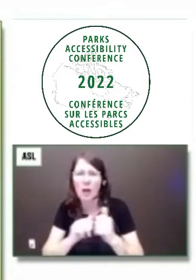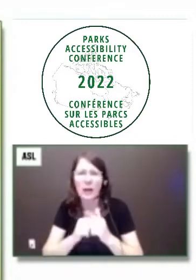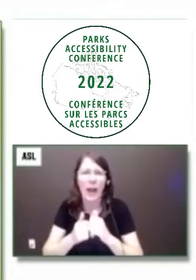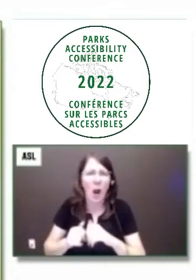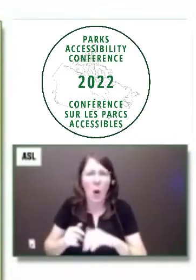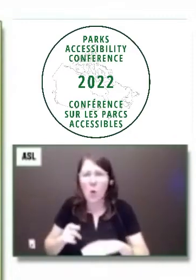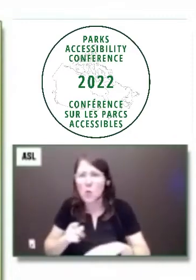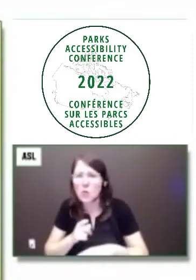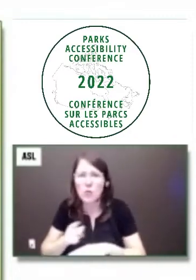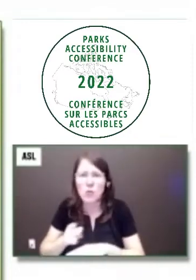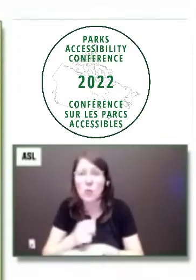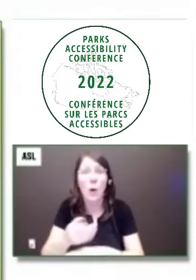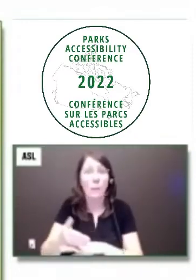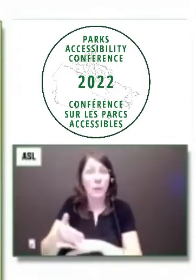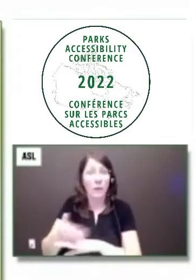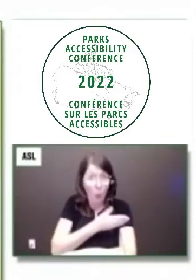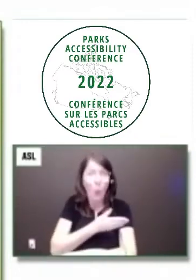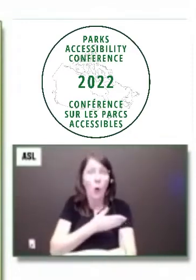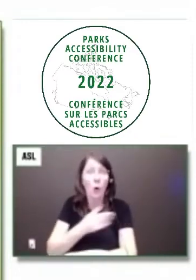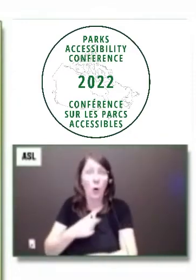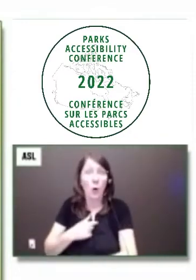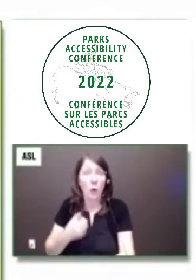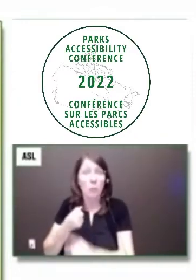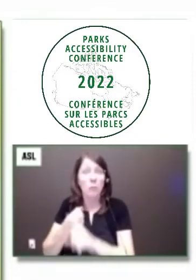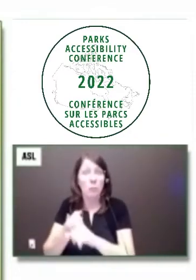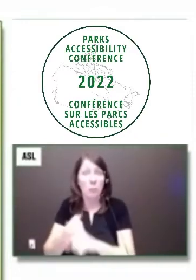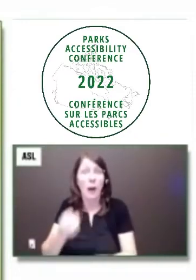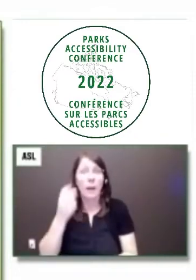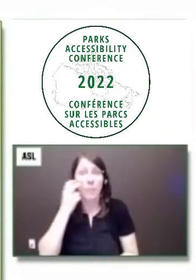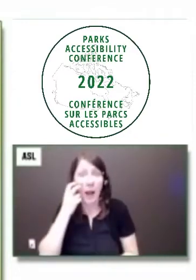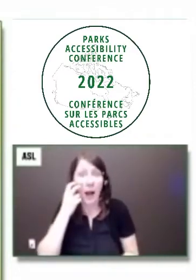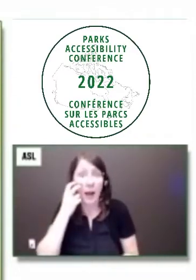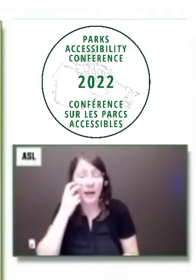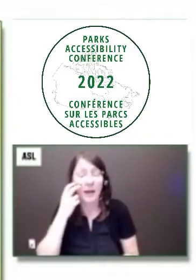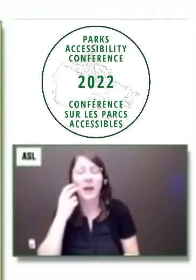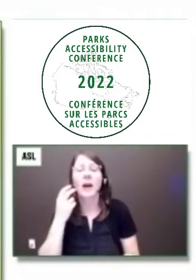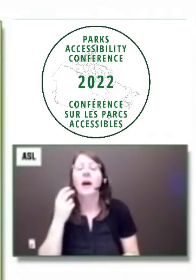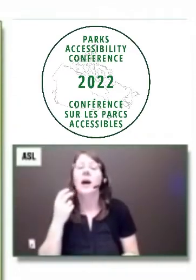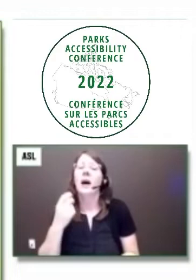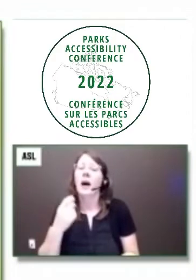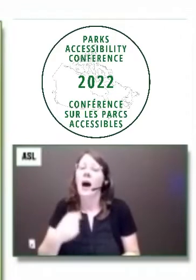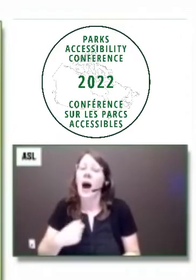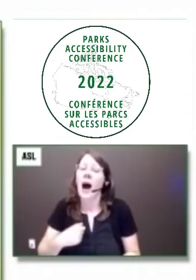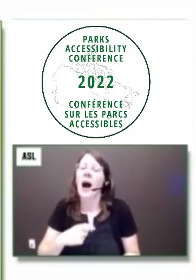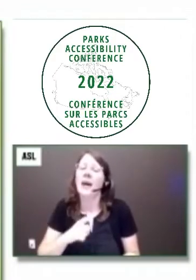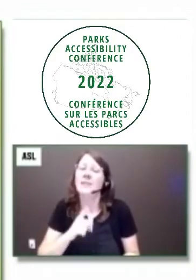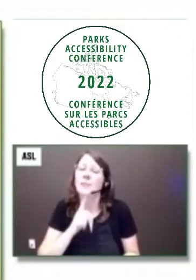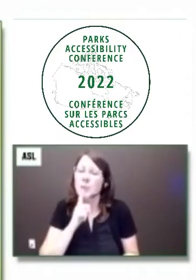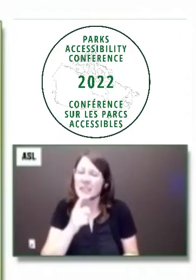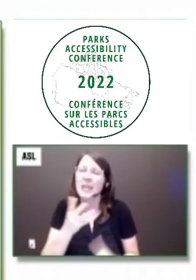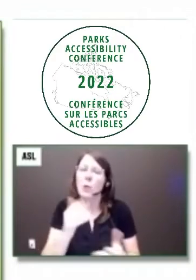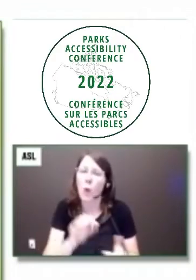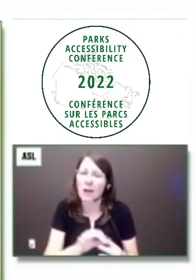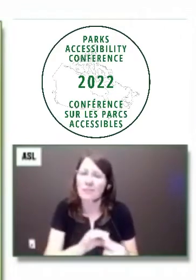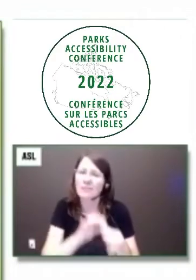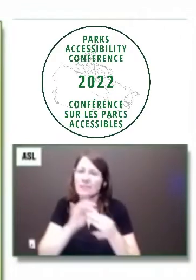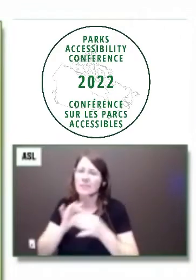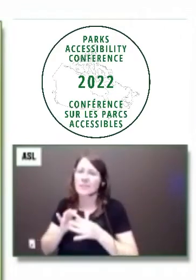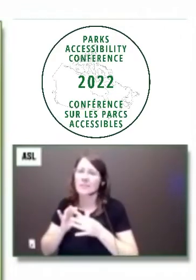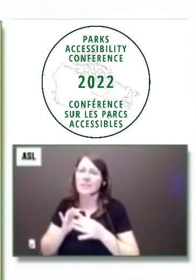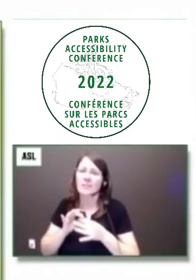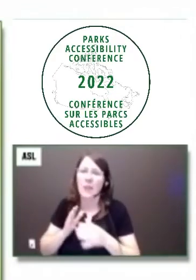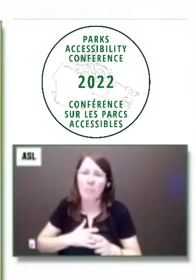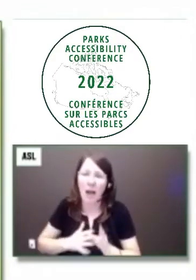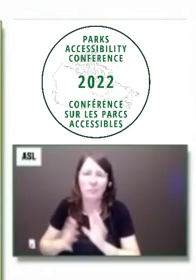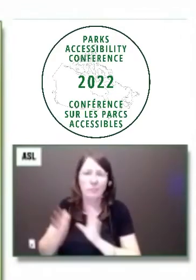needed to get back what I needed to get back to, which is my root. So it's very important that, respecting